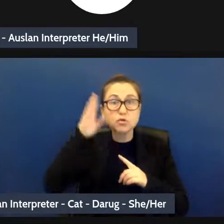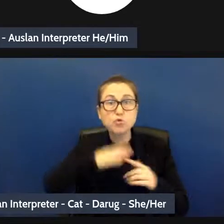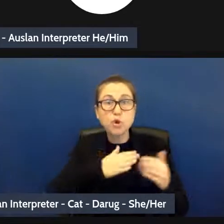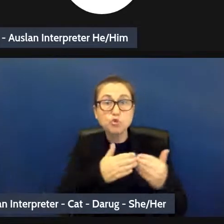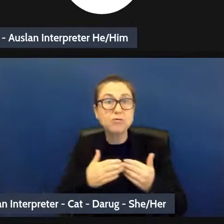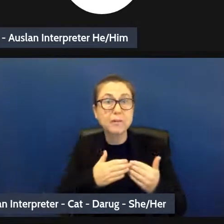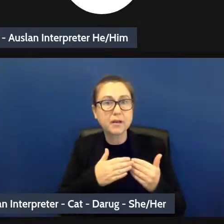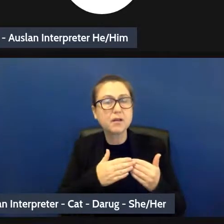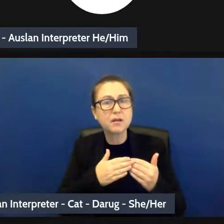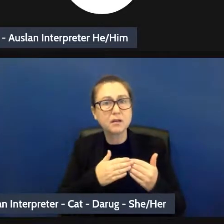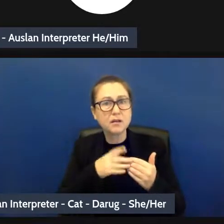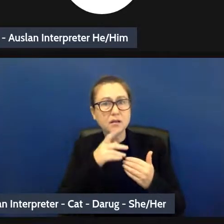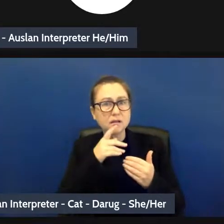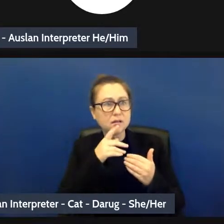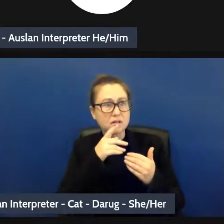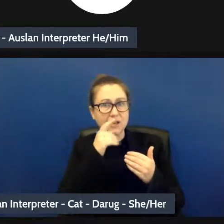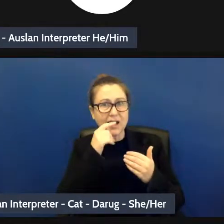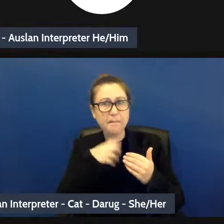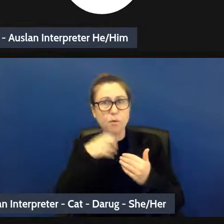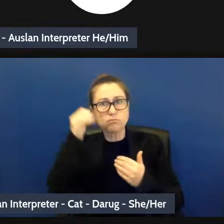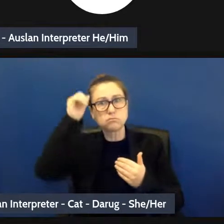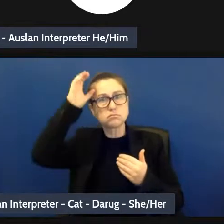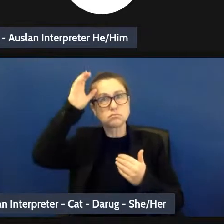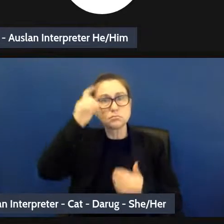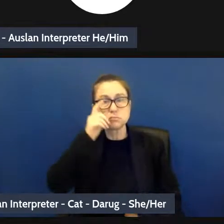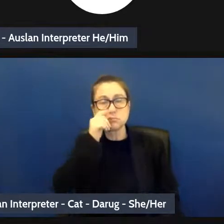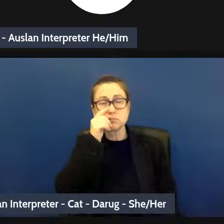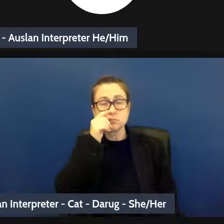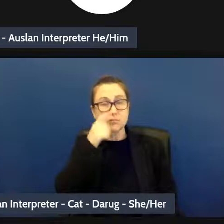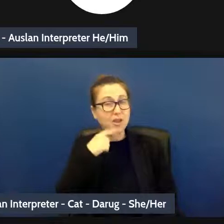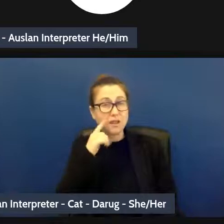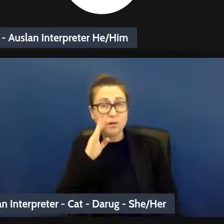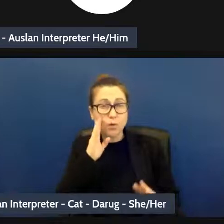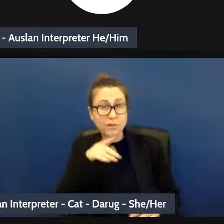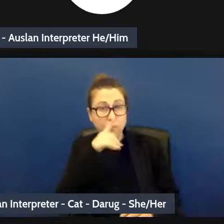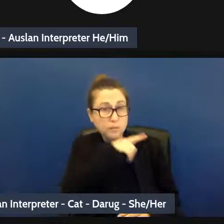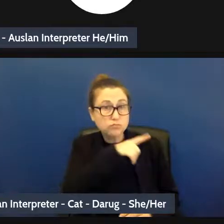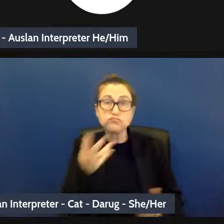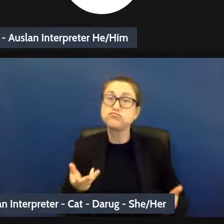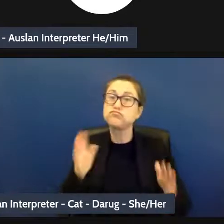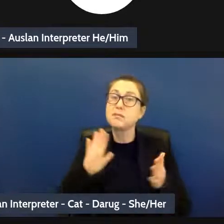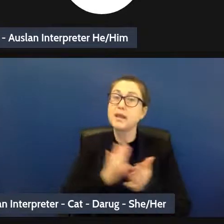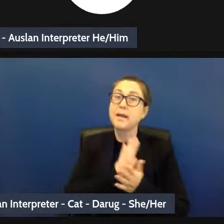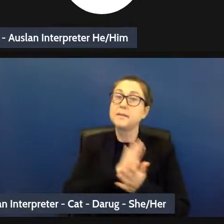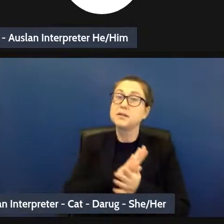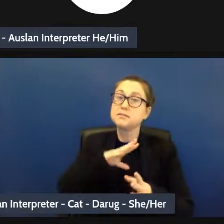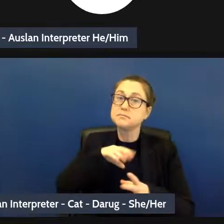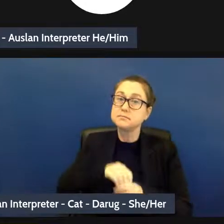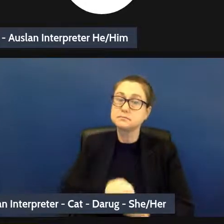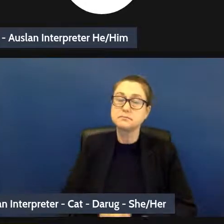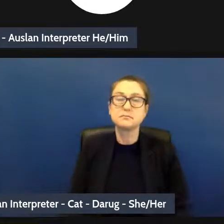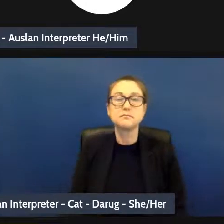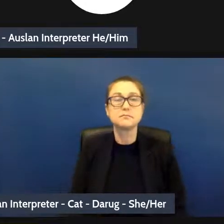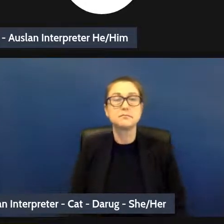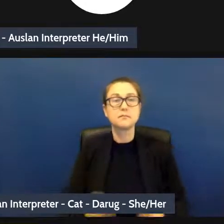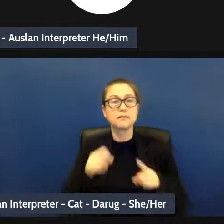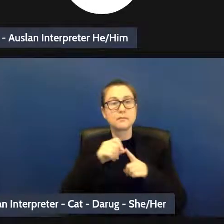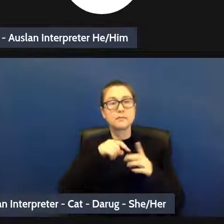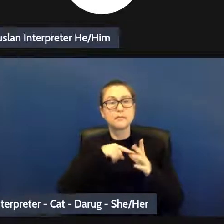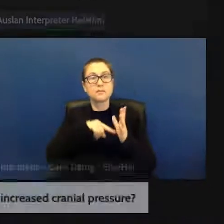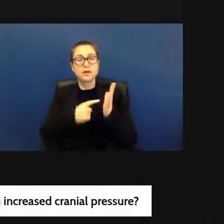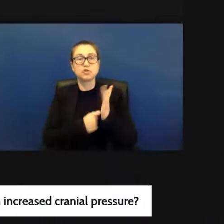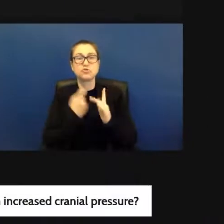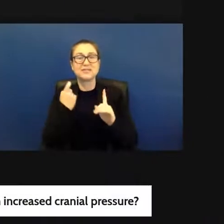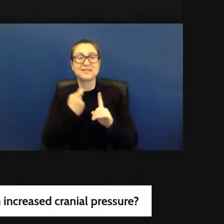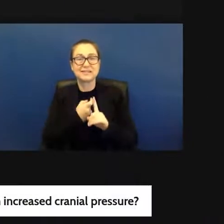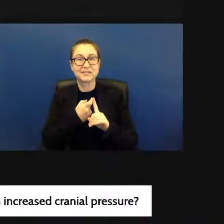it's really wonderful that people are happy to be part of it. Patrick Clemenson would like to know